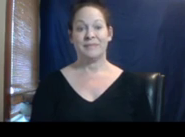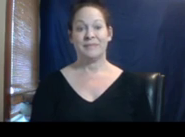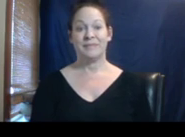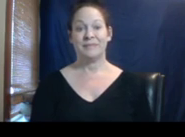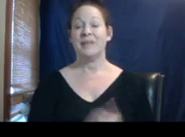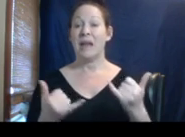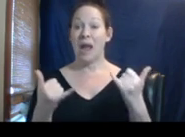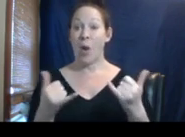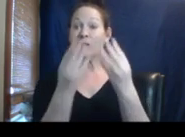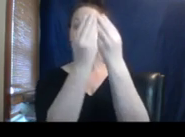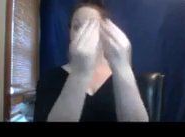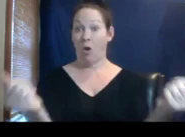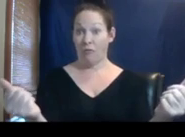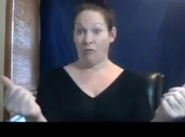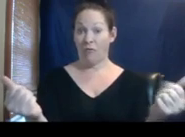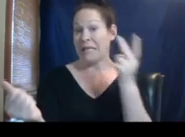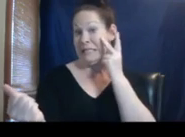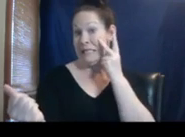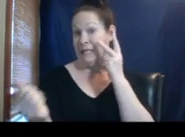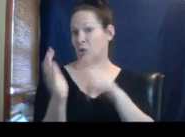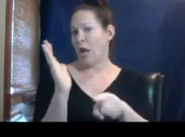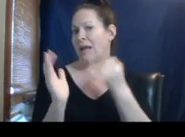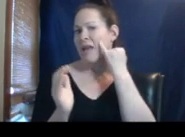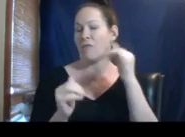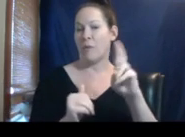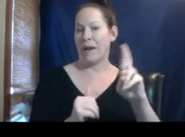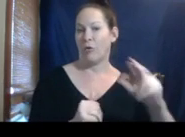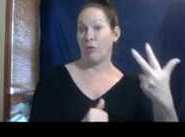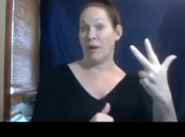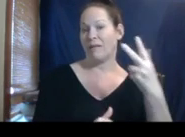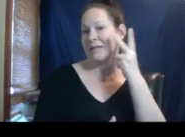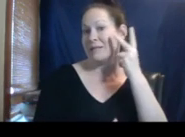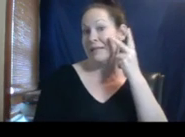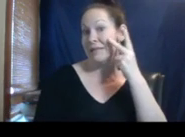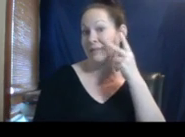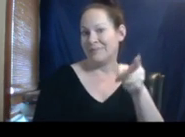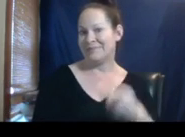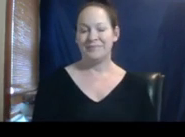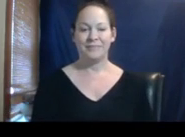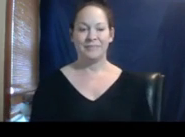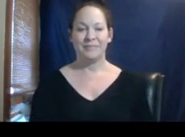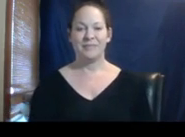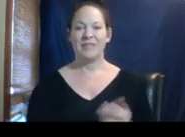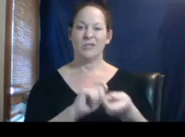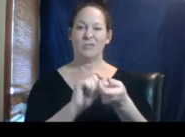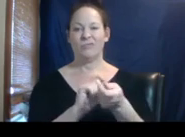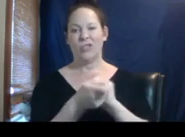get a remainder of 3. So I'm going to change colors here for the division. I'll go to my bright